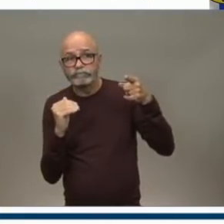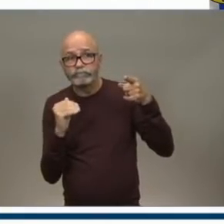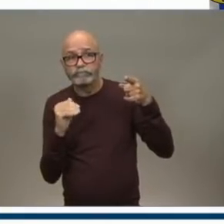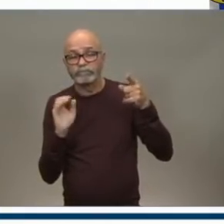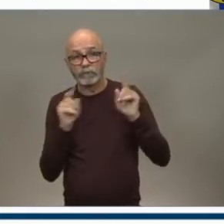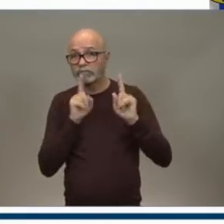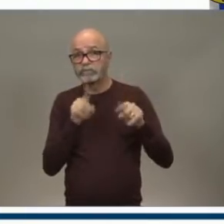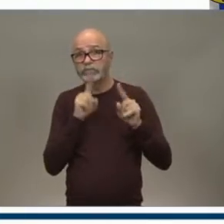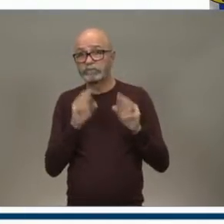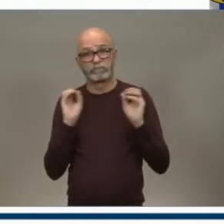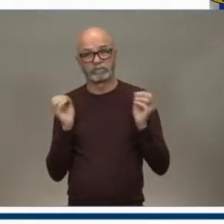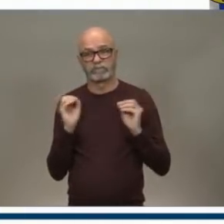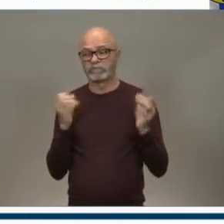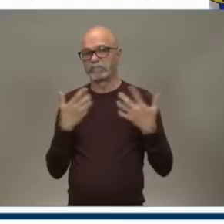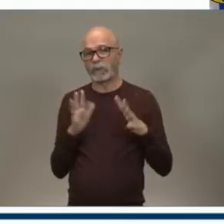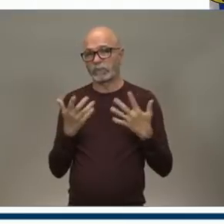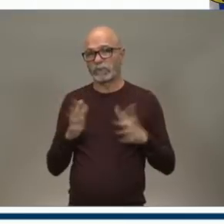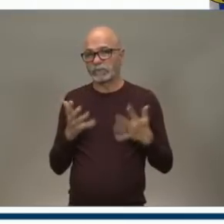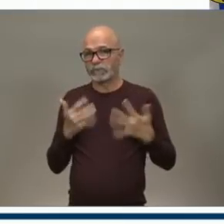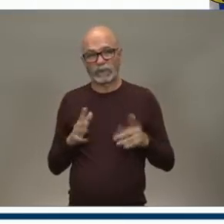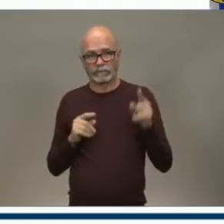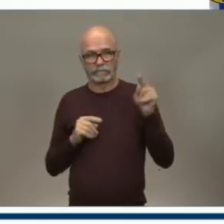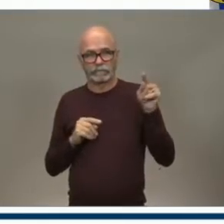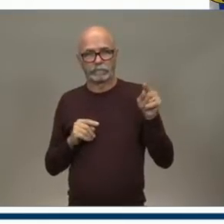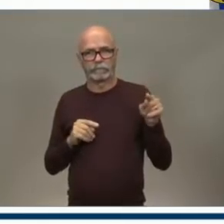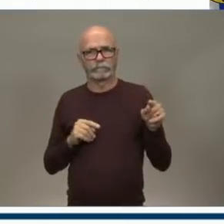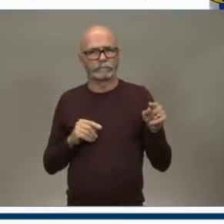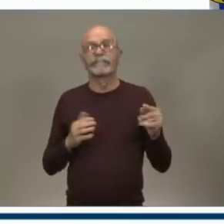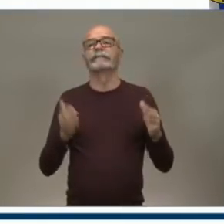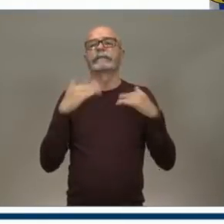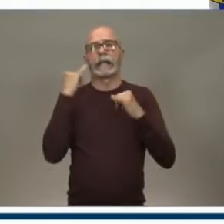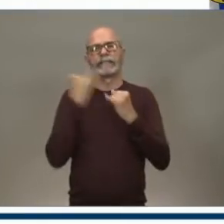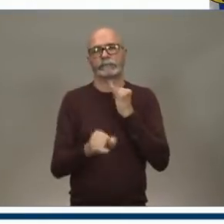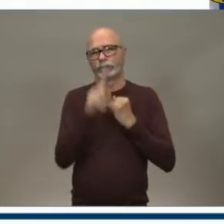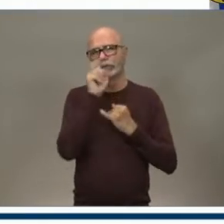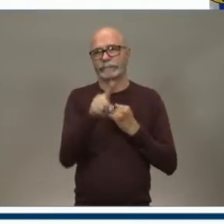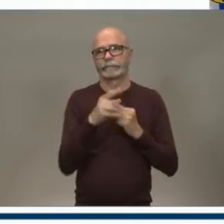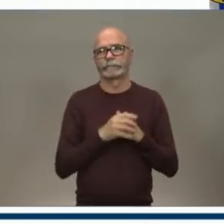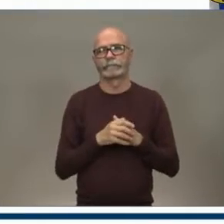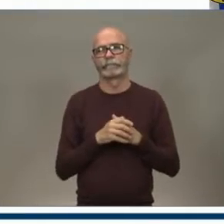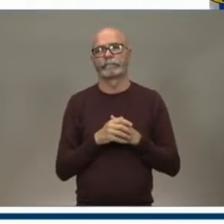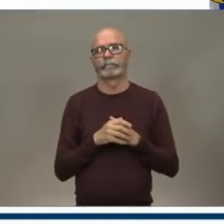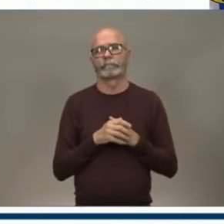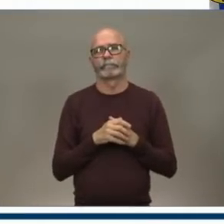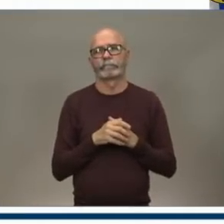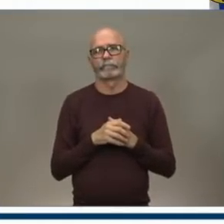Jennifer, are you still on the line? Last question will go to Alicia Drouse with Global.